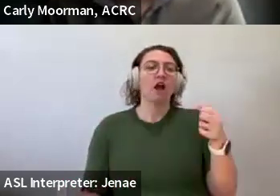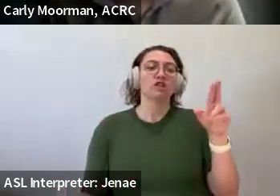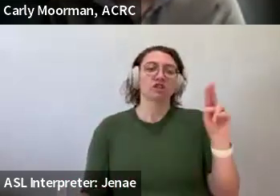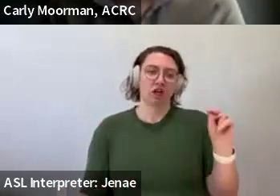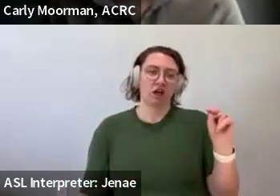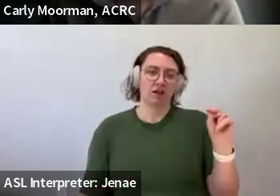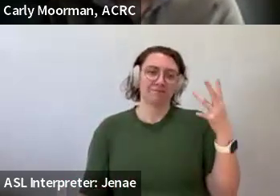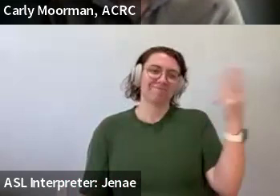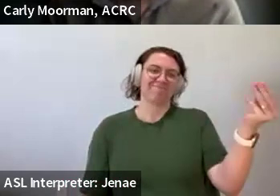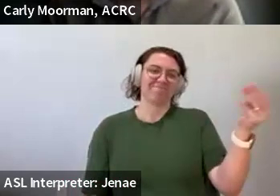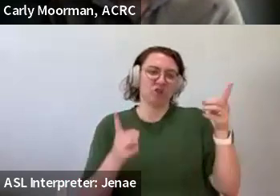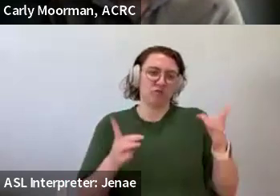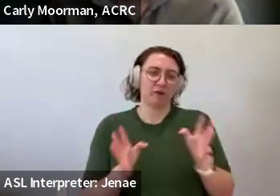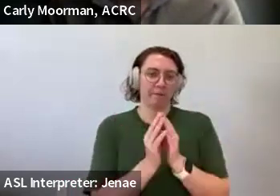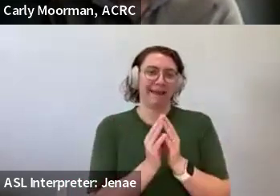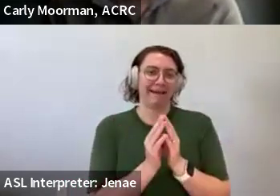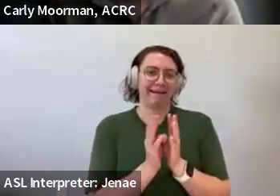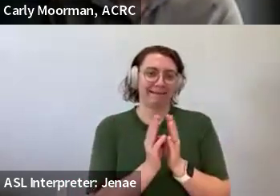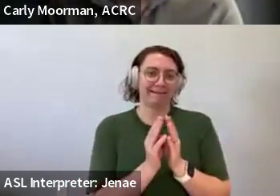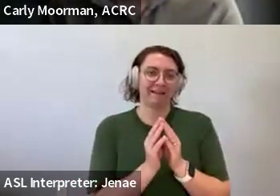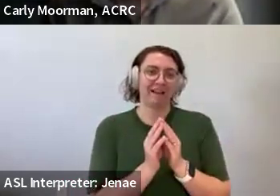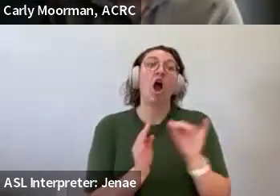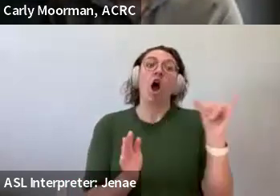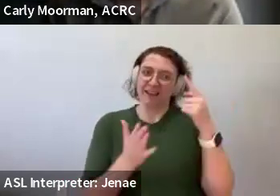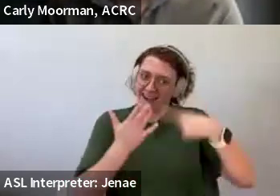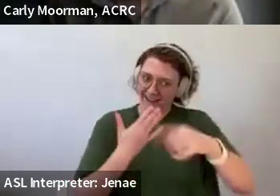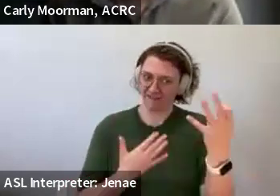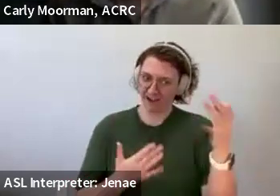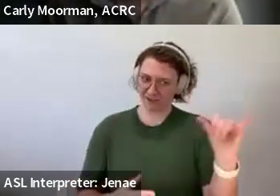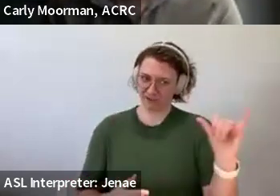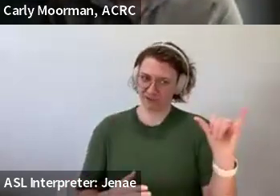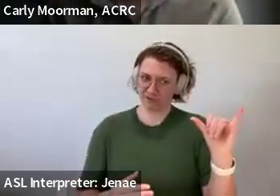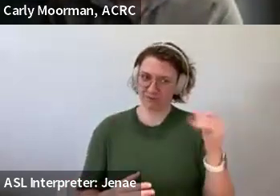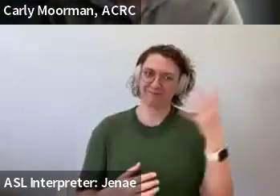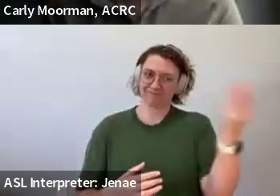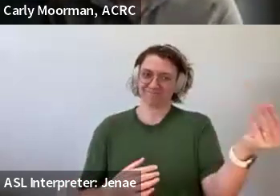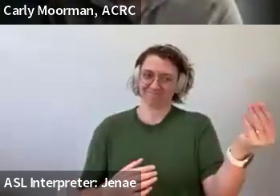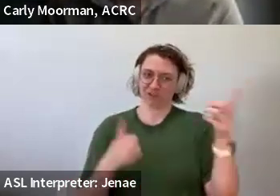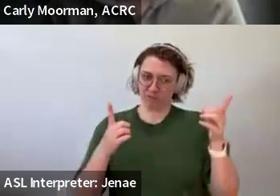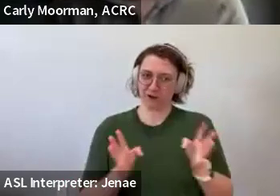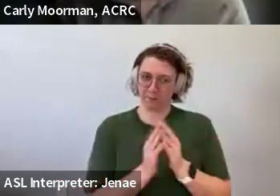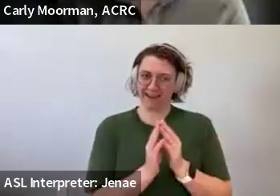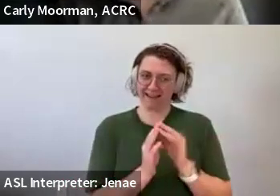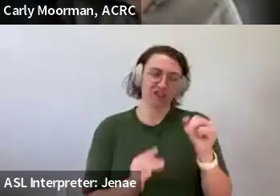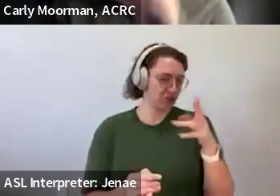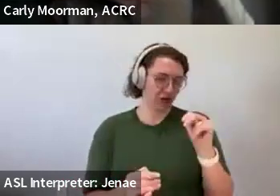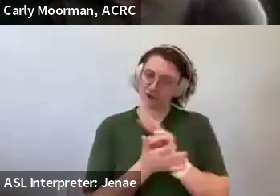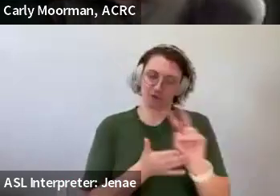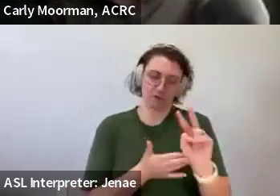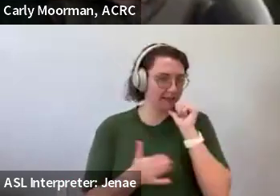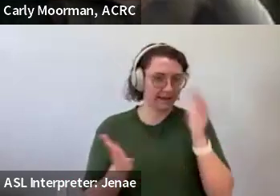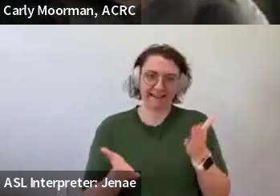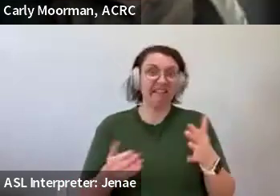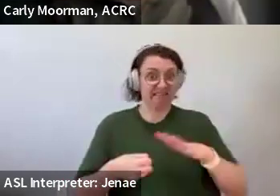out at some directors meetings, and he will also be out next Friday as well for director meetings. So we have a pretty